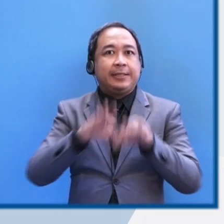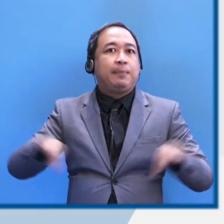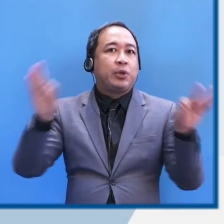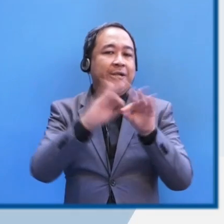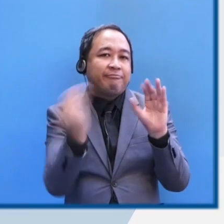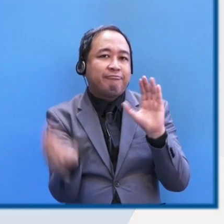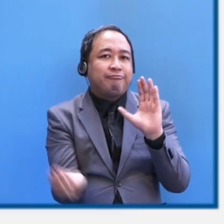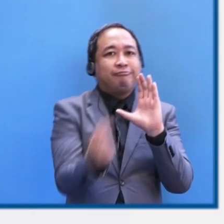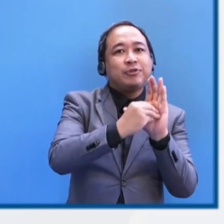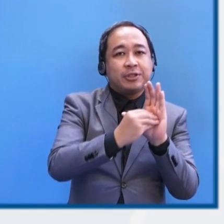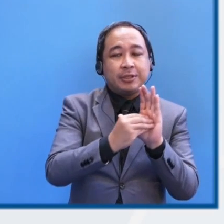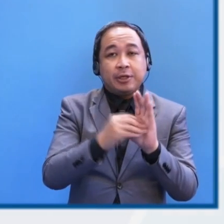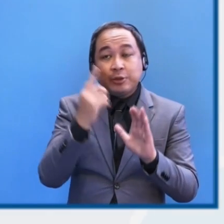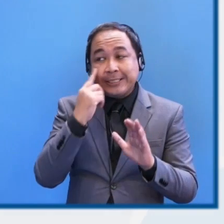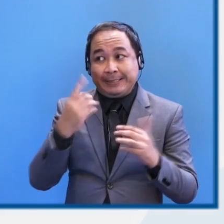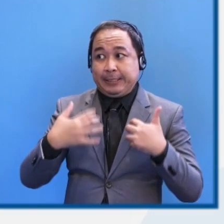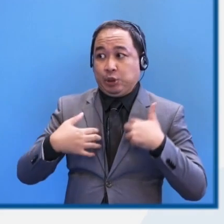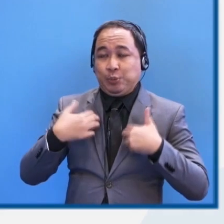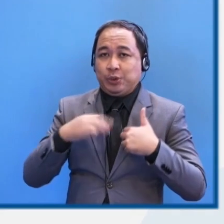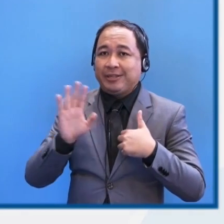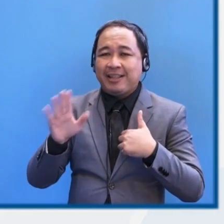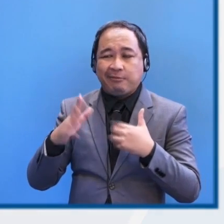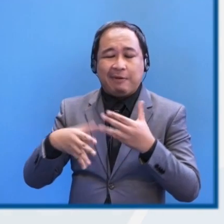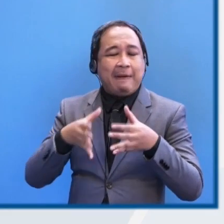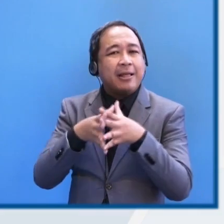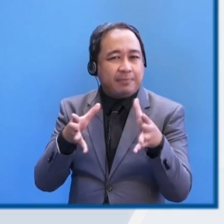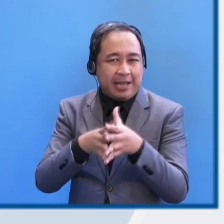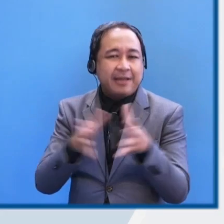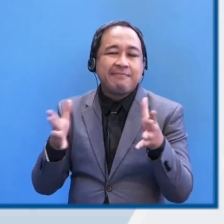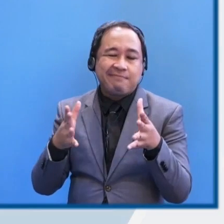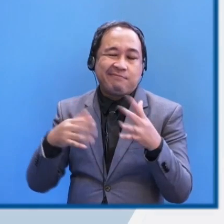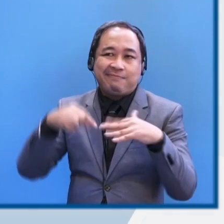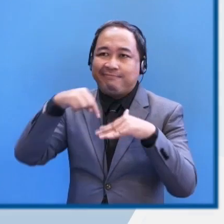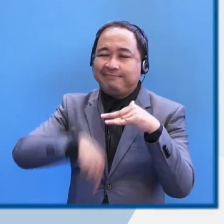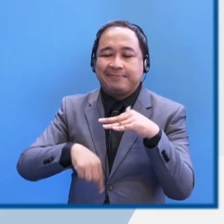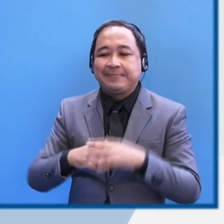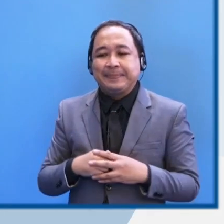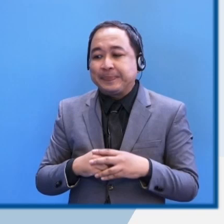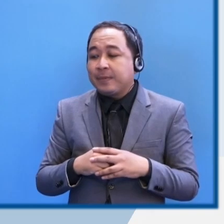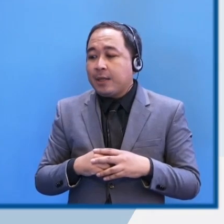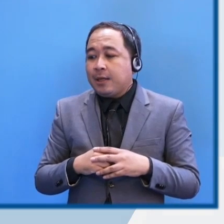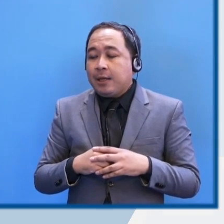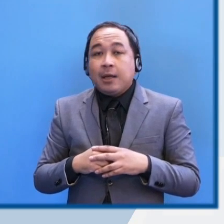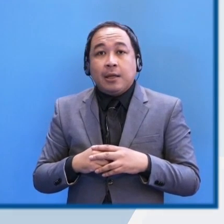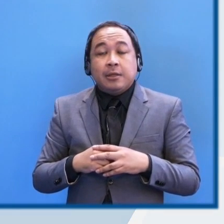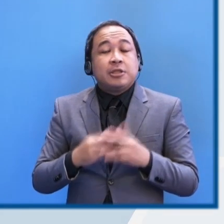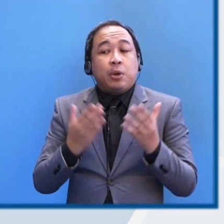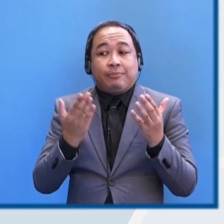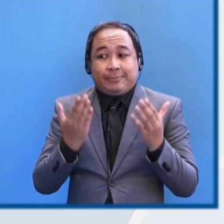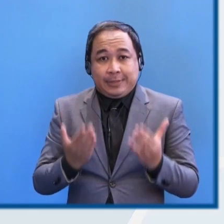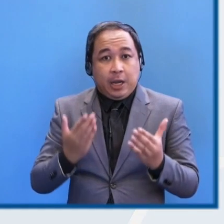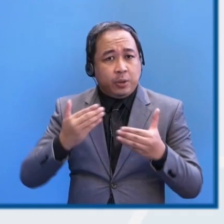interested in hearing more from you a little later on. I would like to introduce our